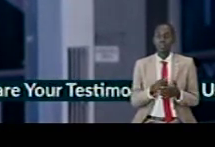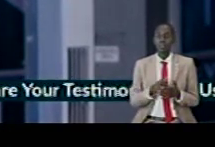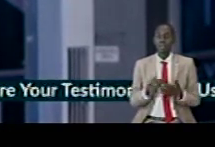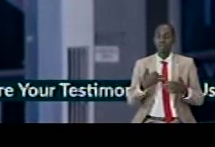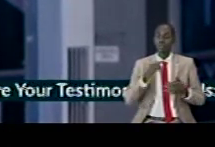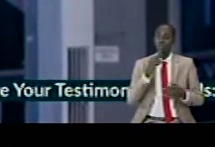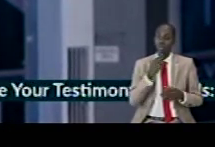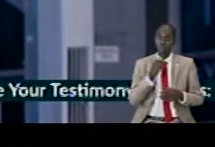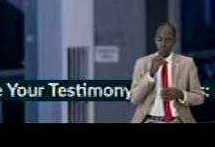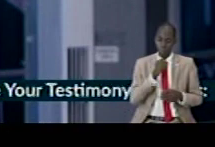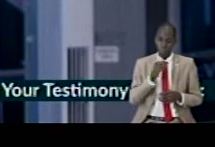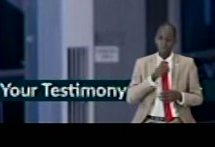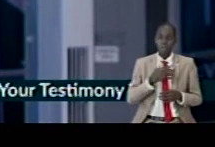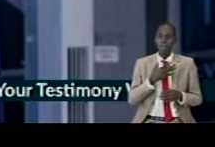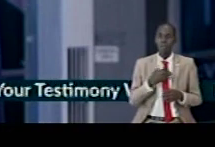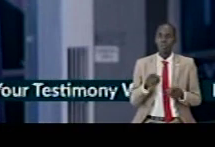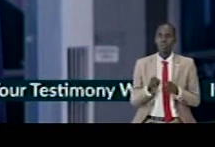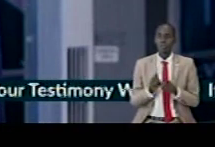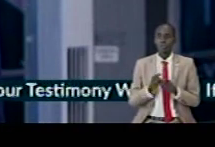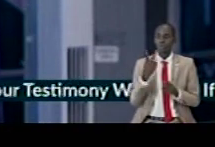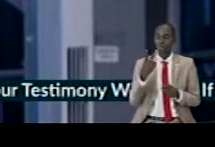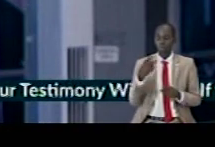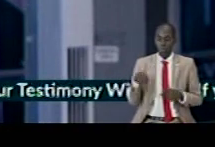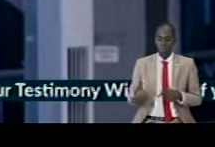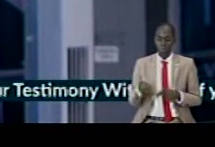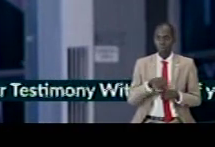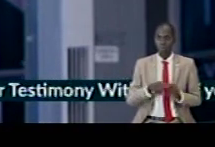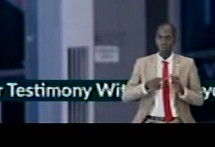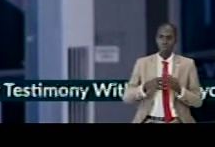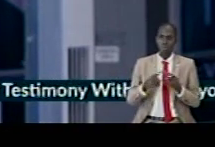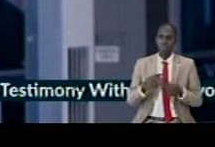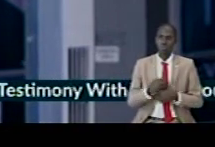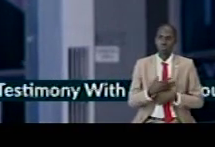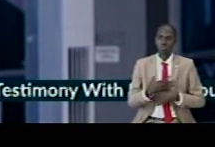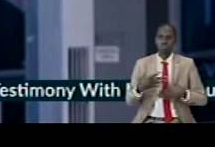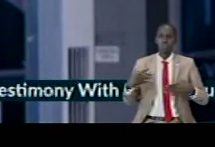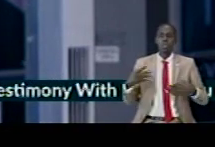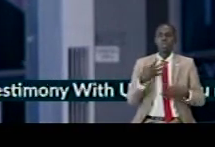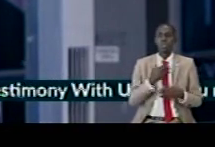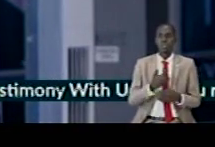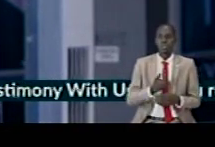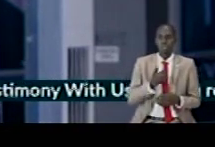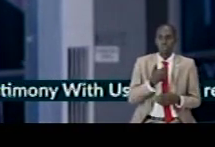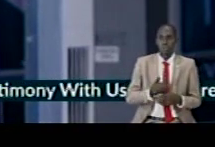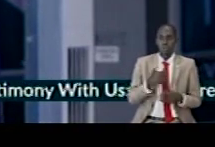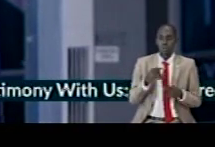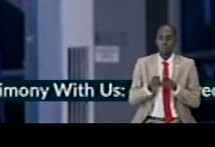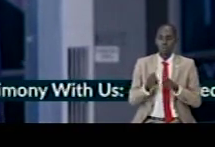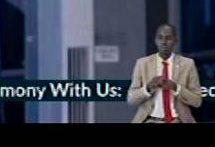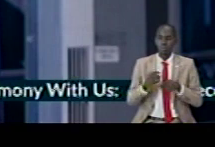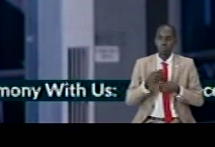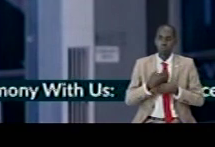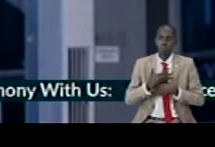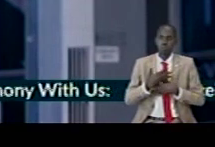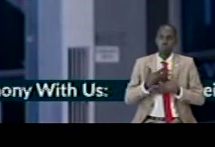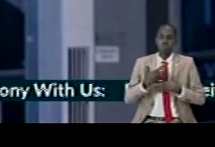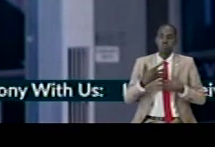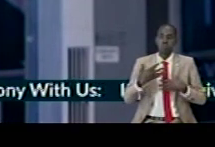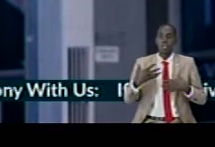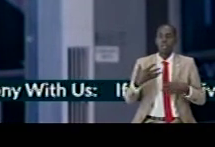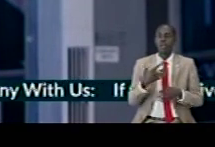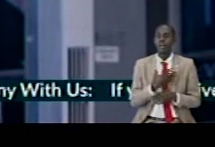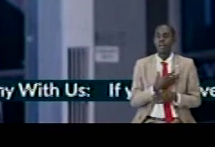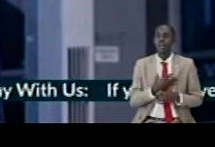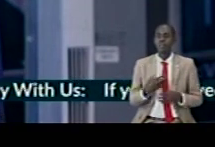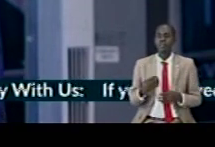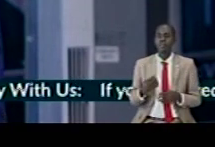2 feet started swelling, and my chest started expanding. And